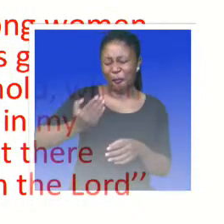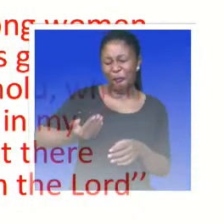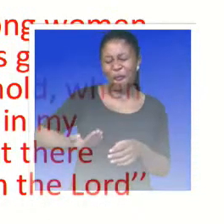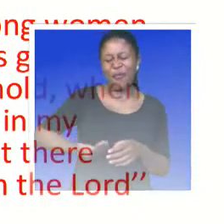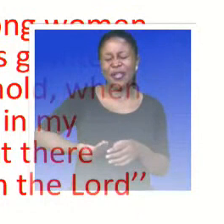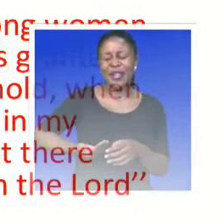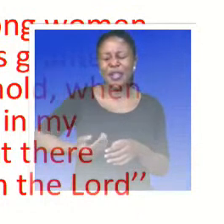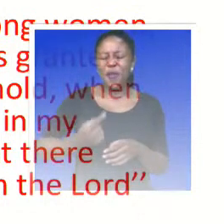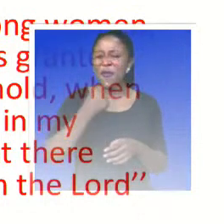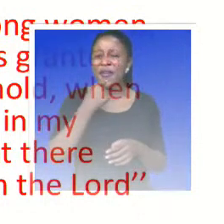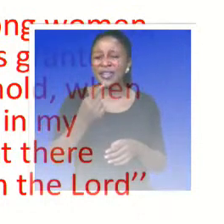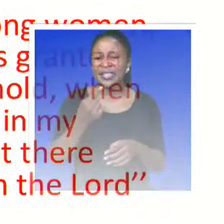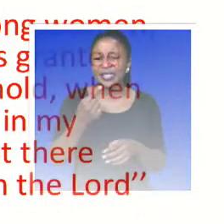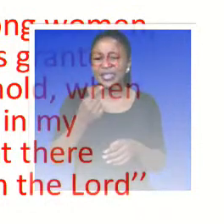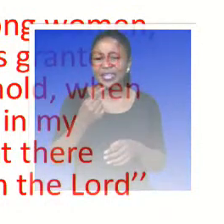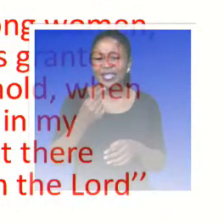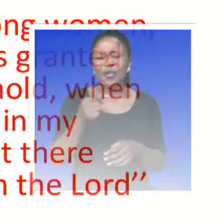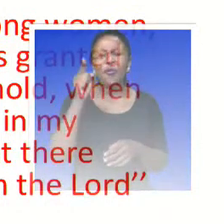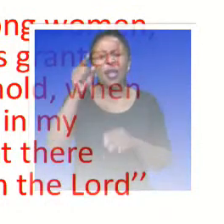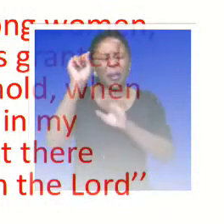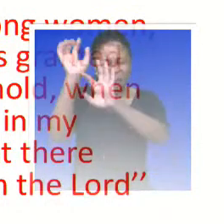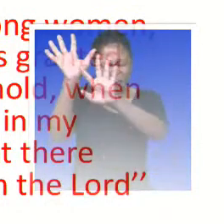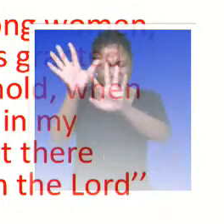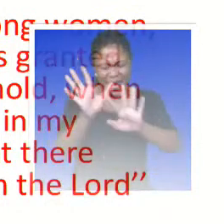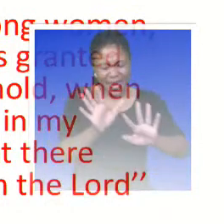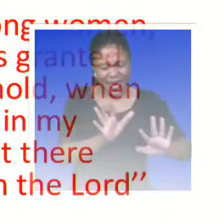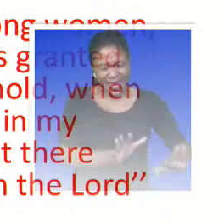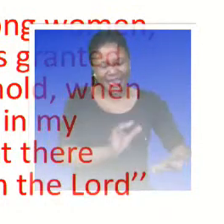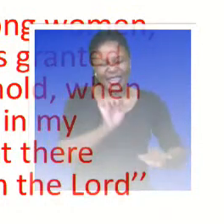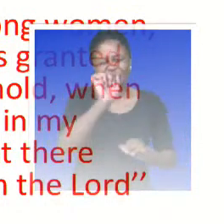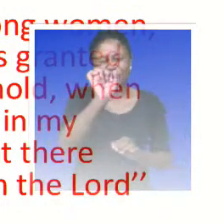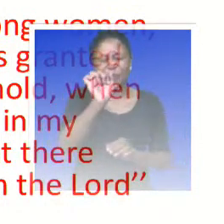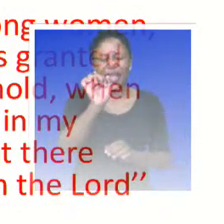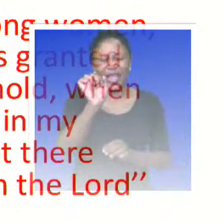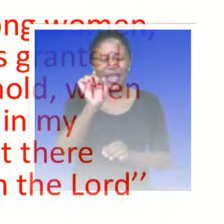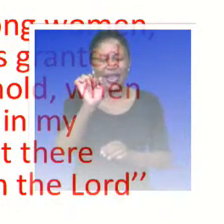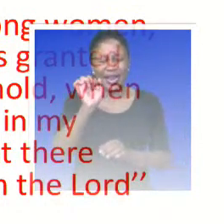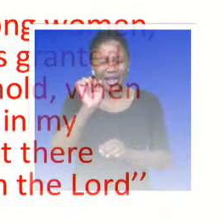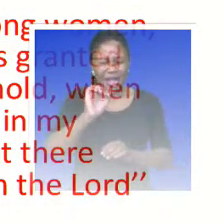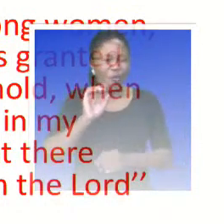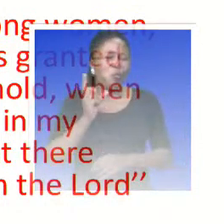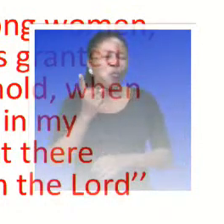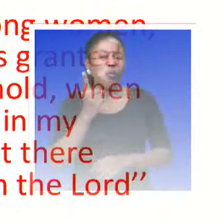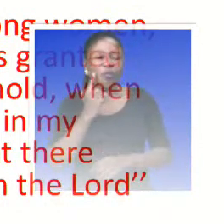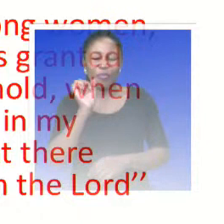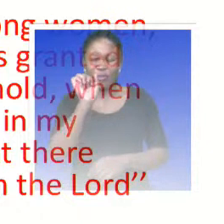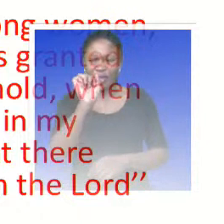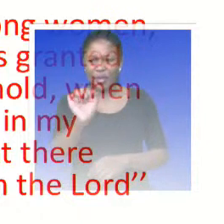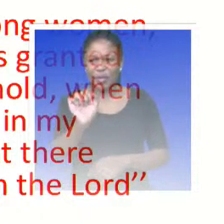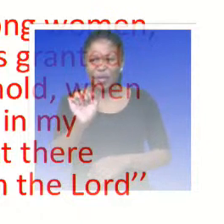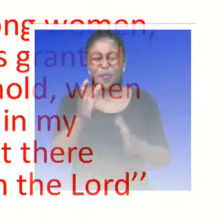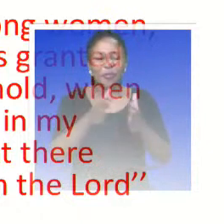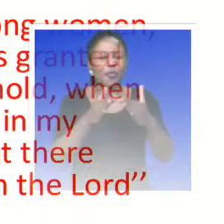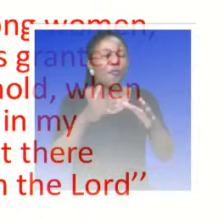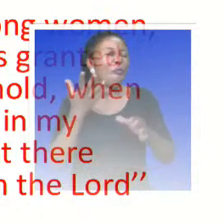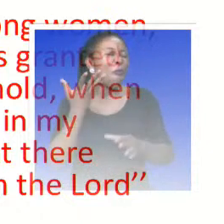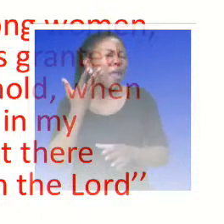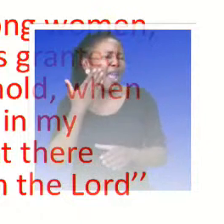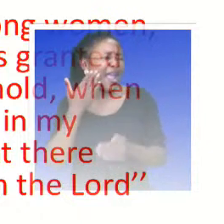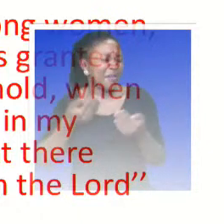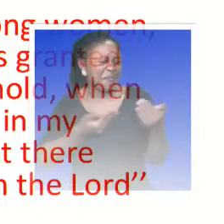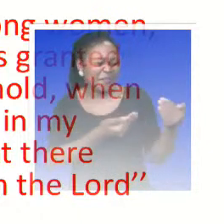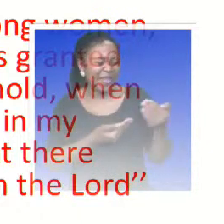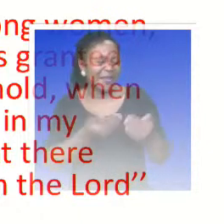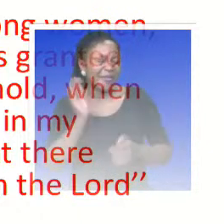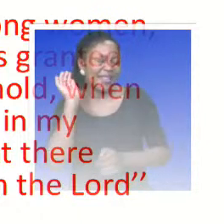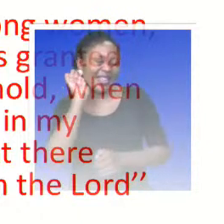womb leaped for joy. Blessed is she who is believed that there will be a fulfillment of what was